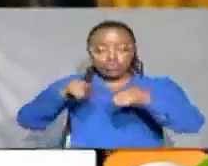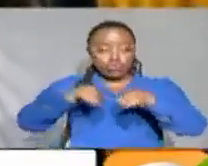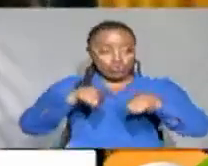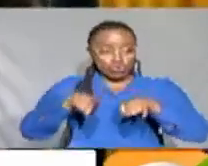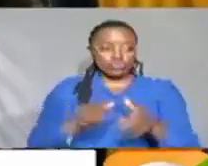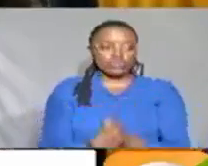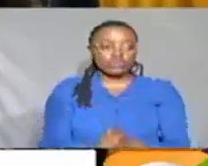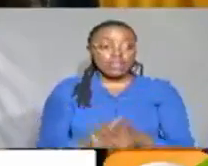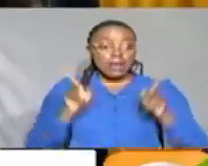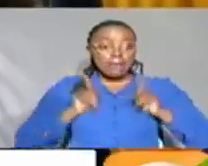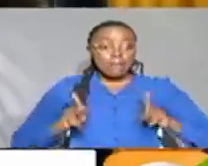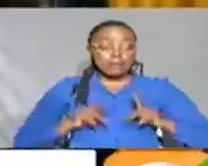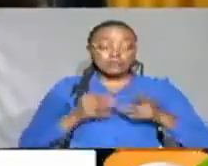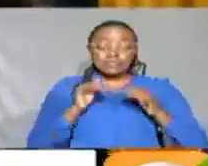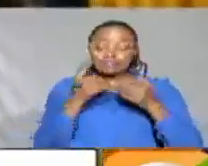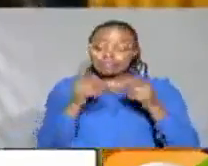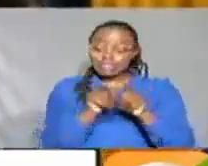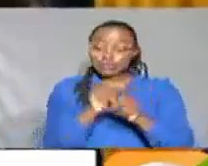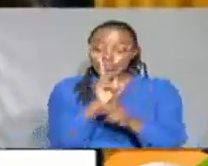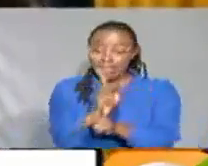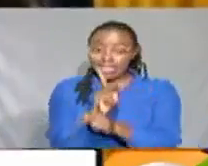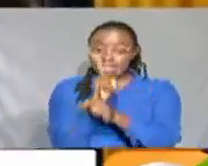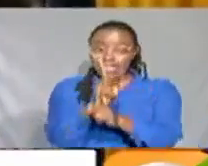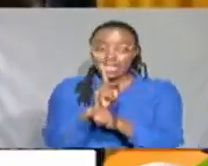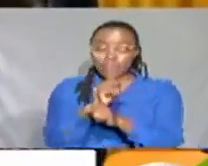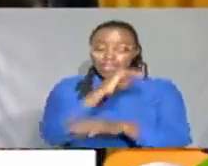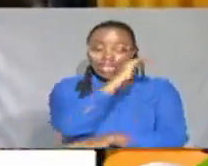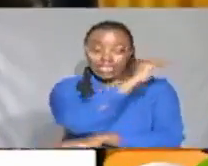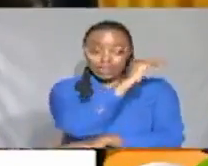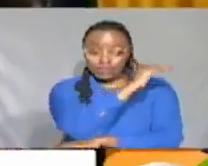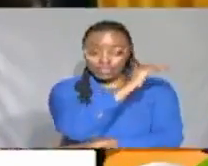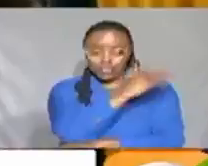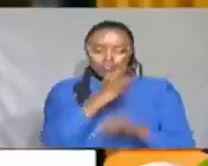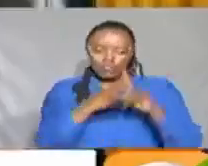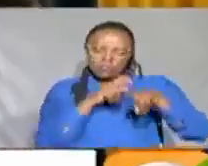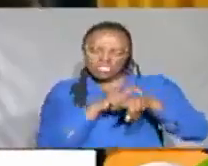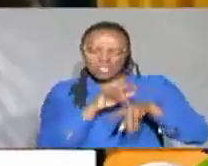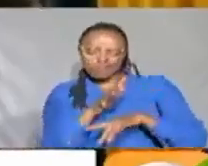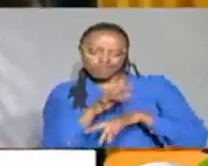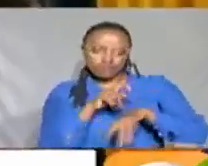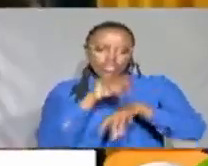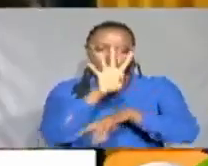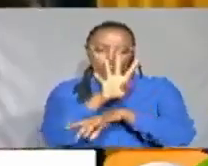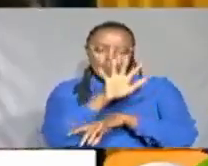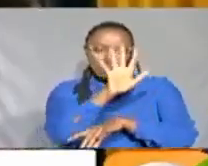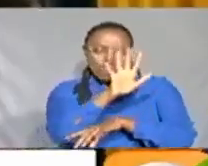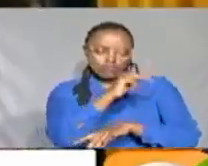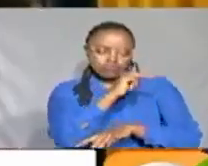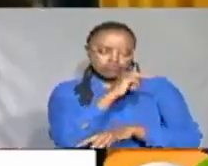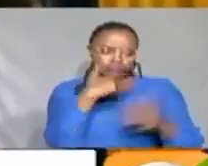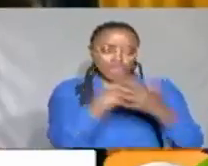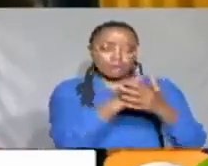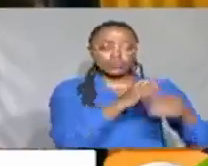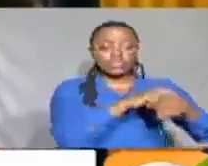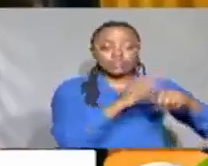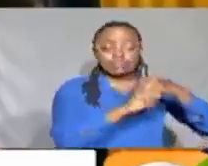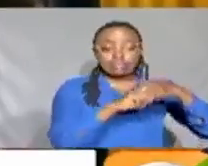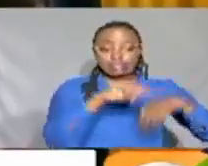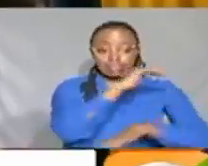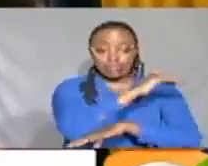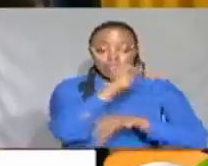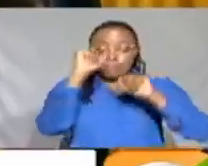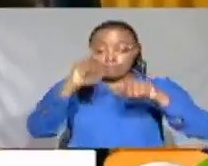That people need to be very alert, especially in the evenings. From about 4, 5 up to 6, they can now locate